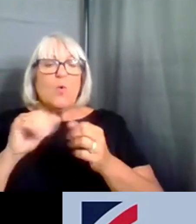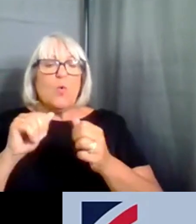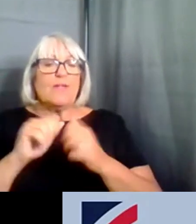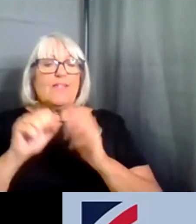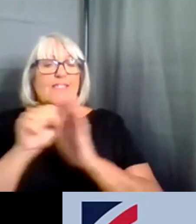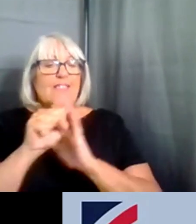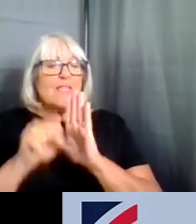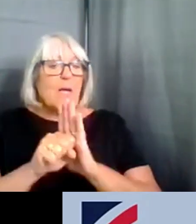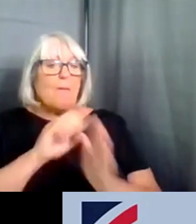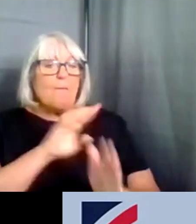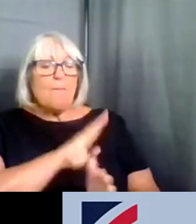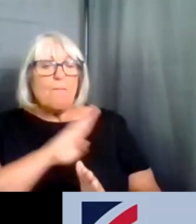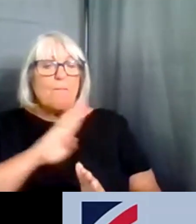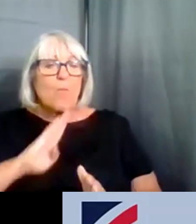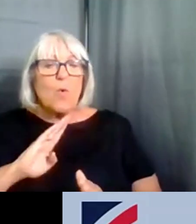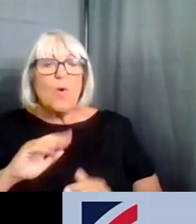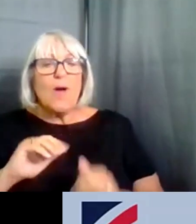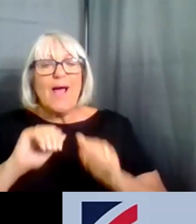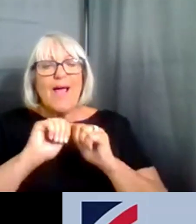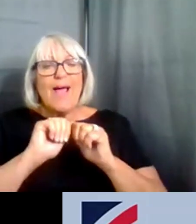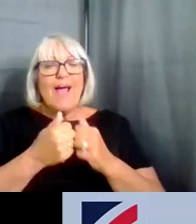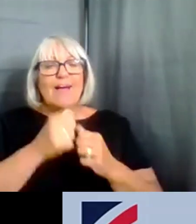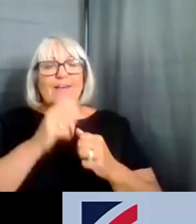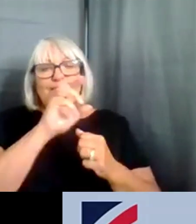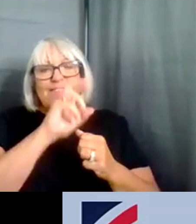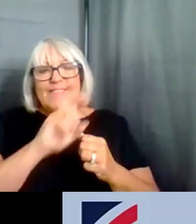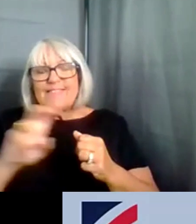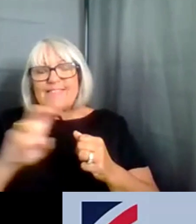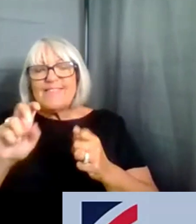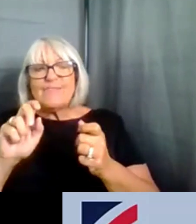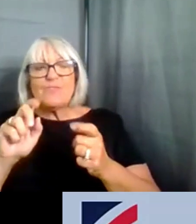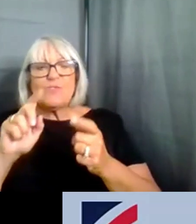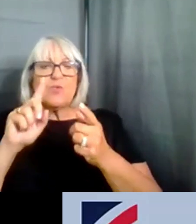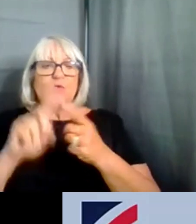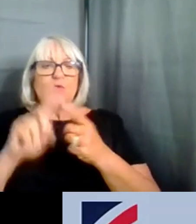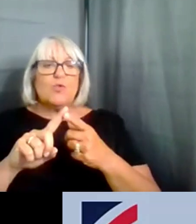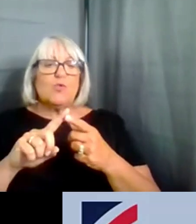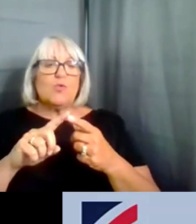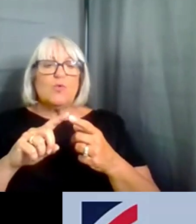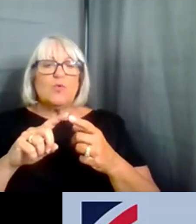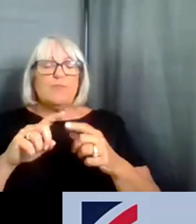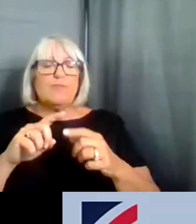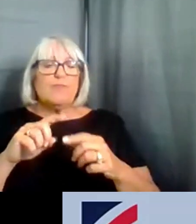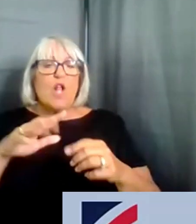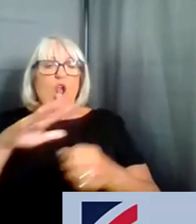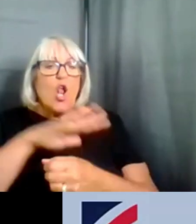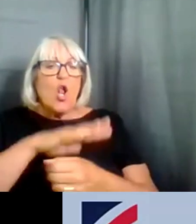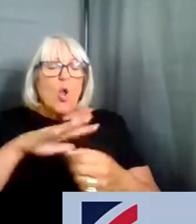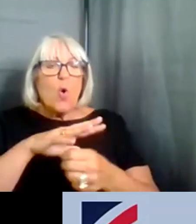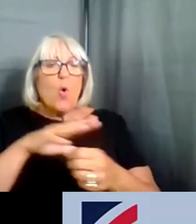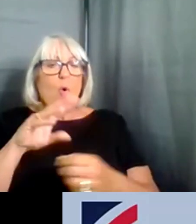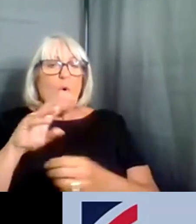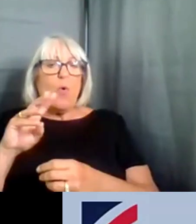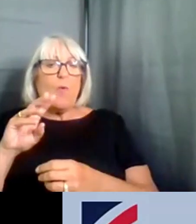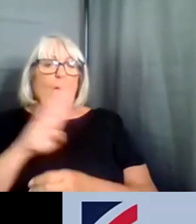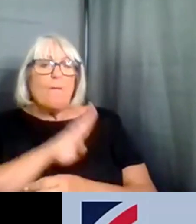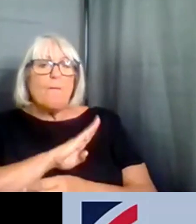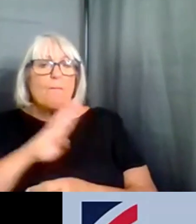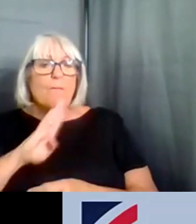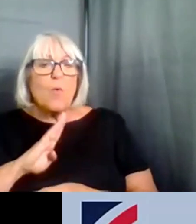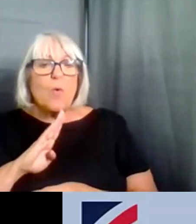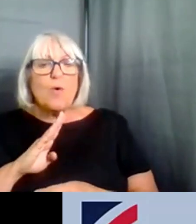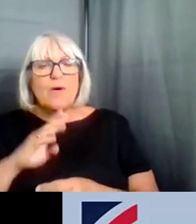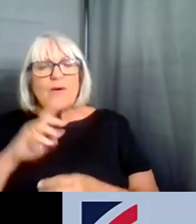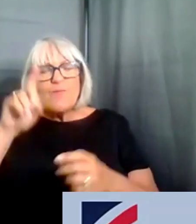into having a seat on oftentimes a local workforce board to really be involved in the strategy development